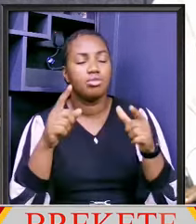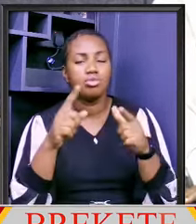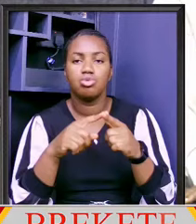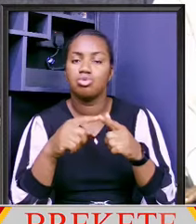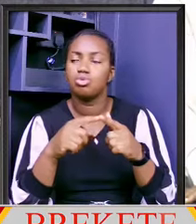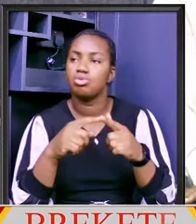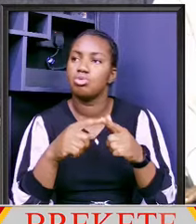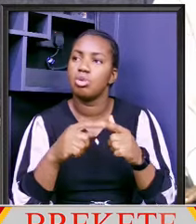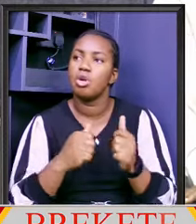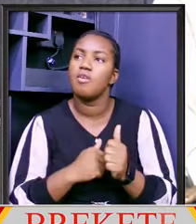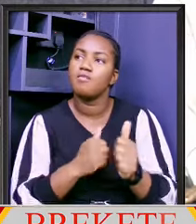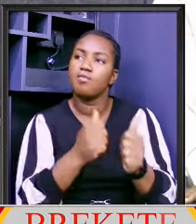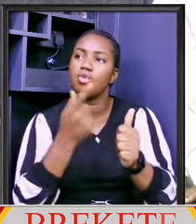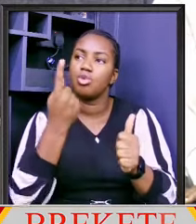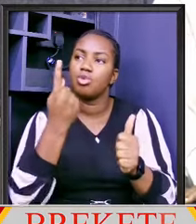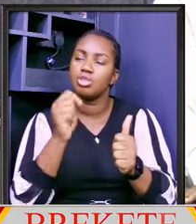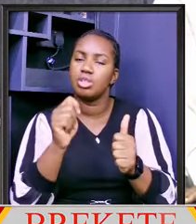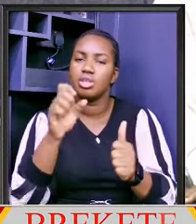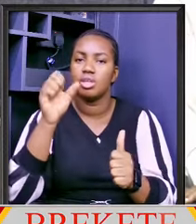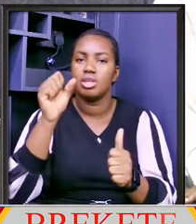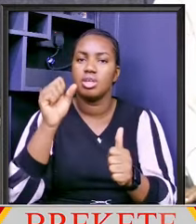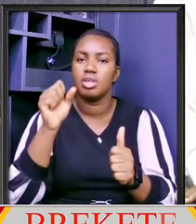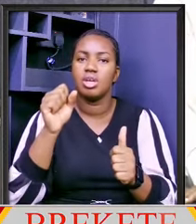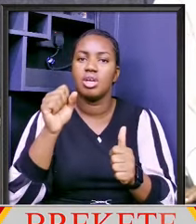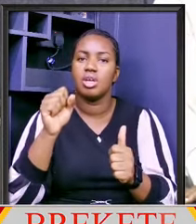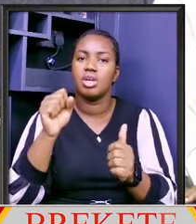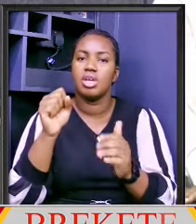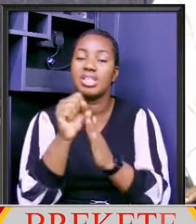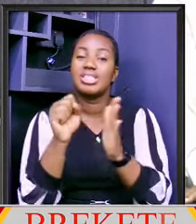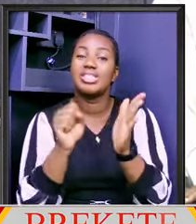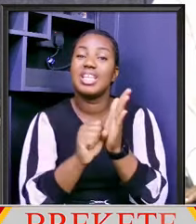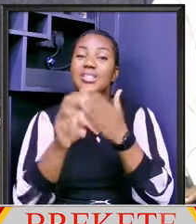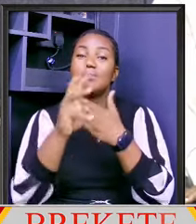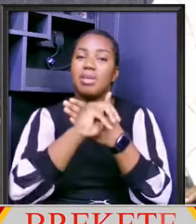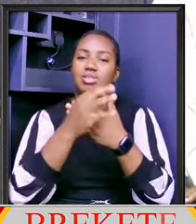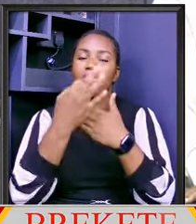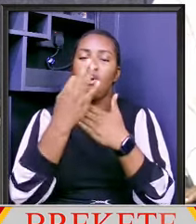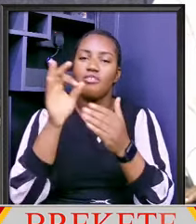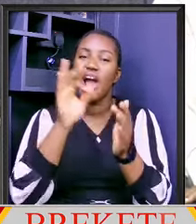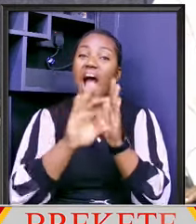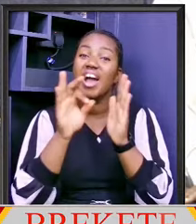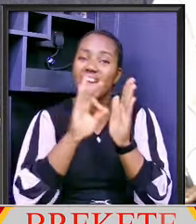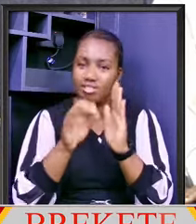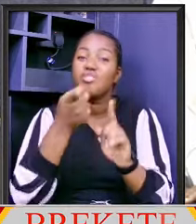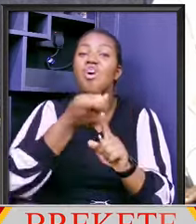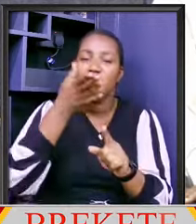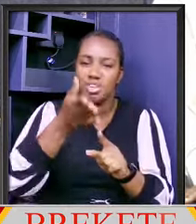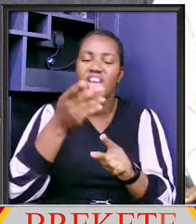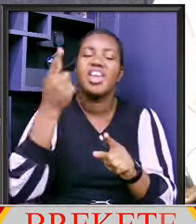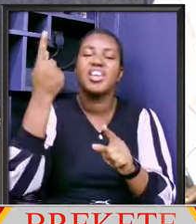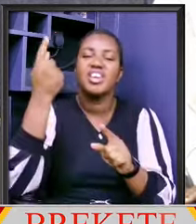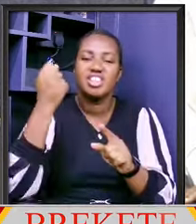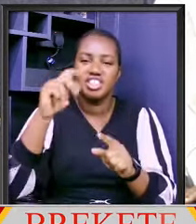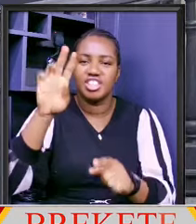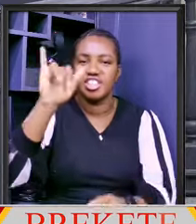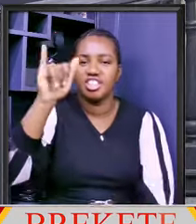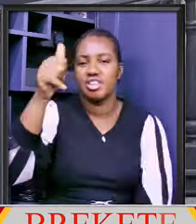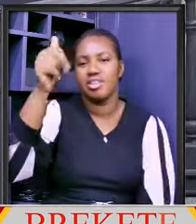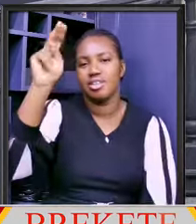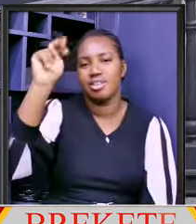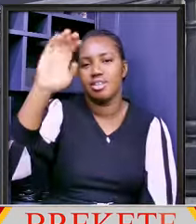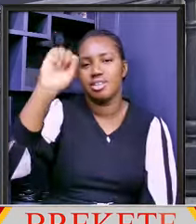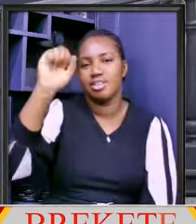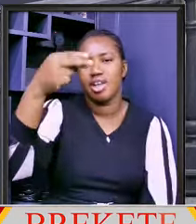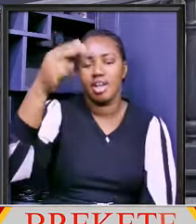the statement of account. For there, the Nyash will come out. Only the statement of account.